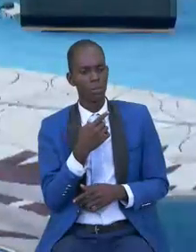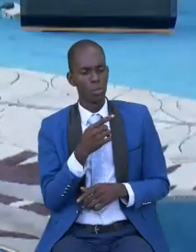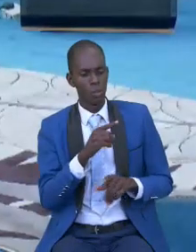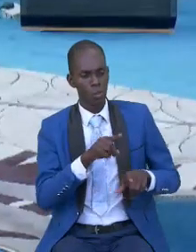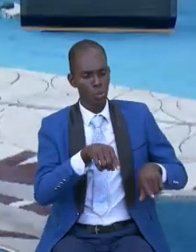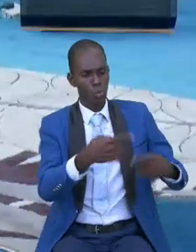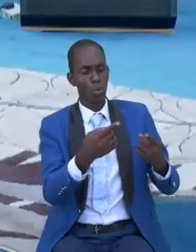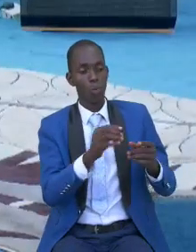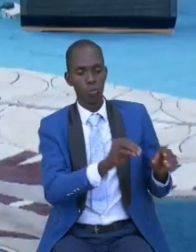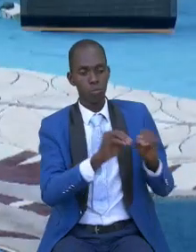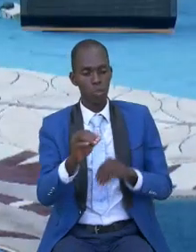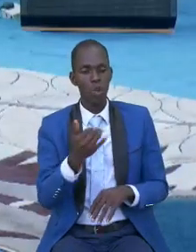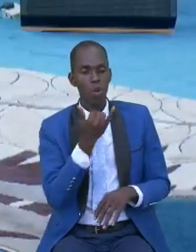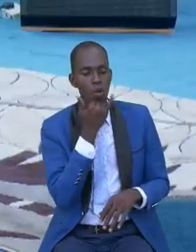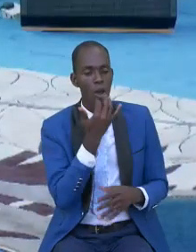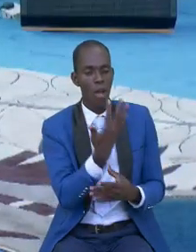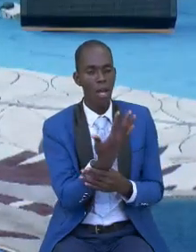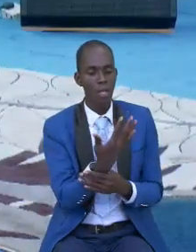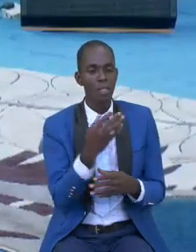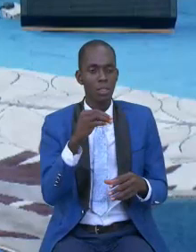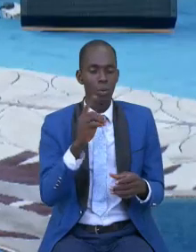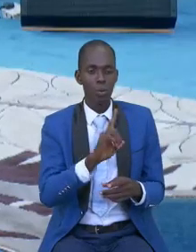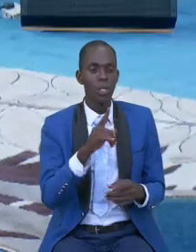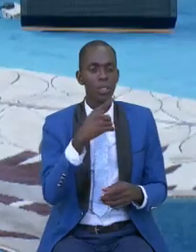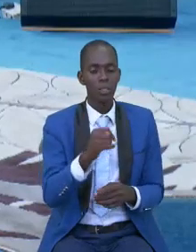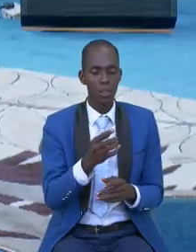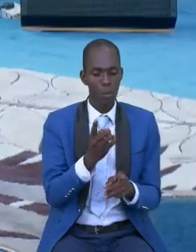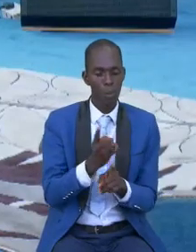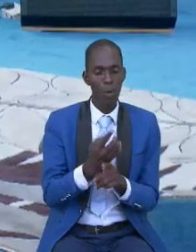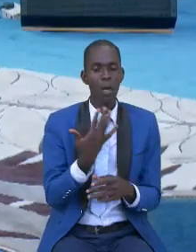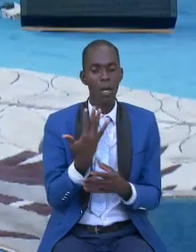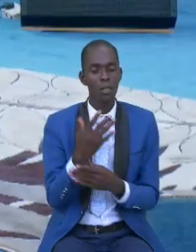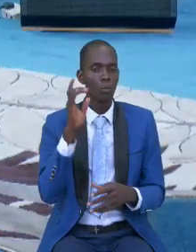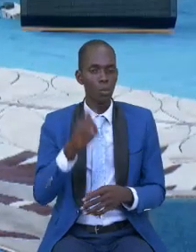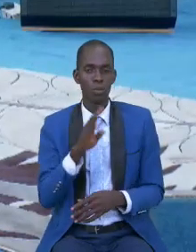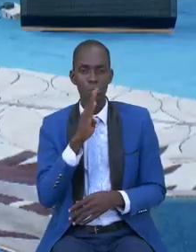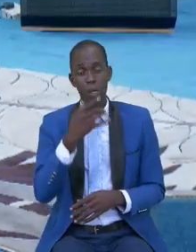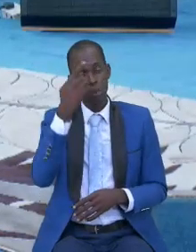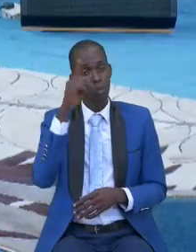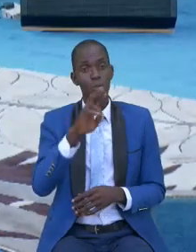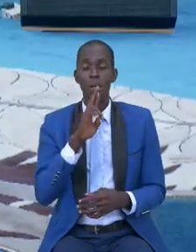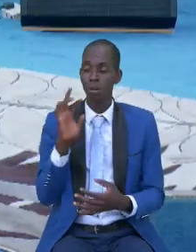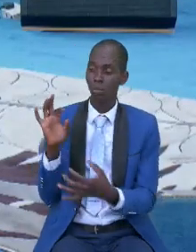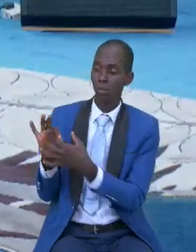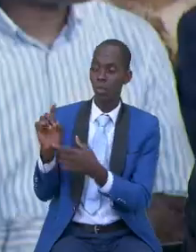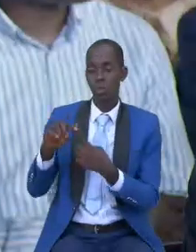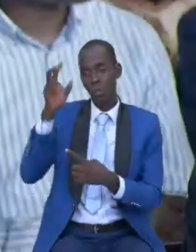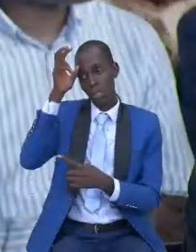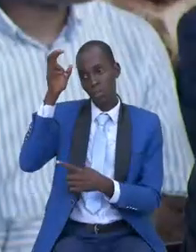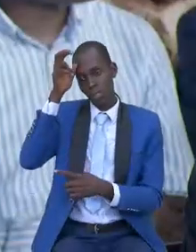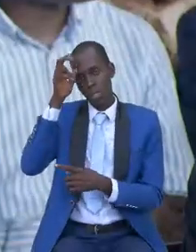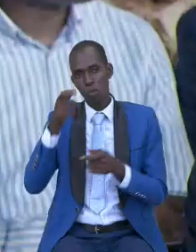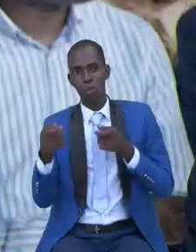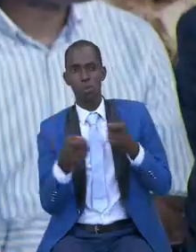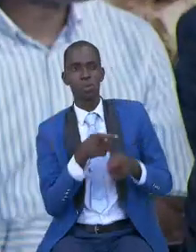wrong hand where the right hand should be. And because you belong to him, he's in control. But